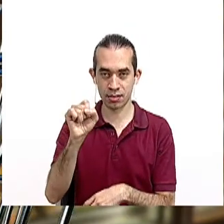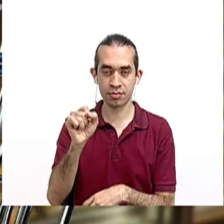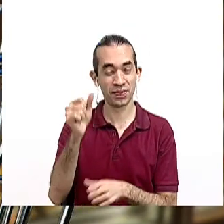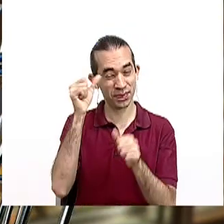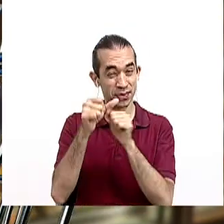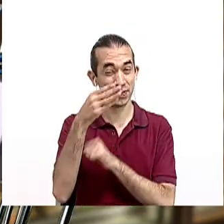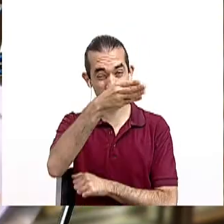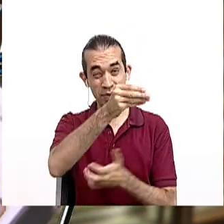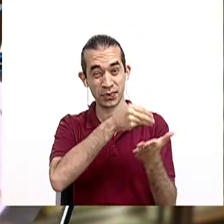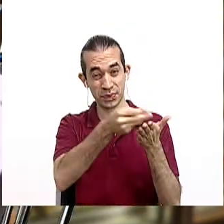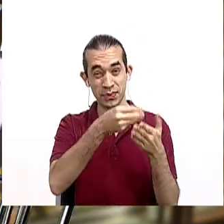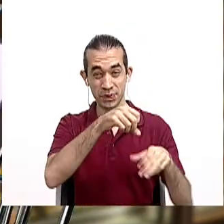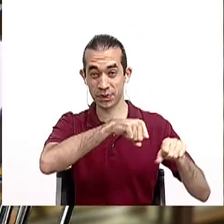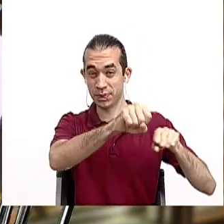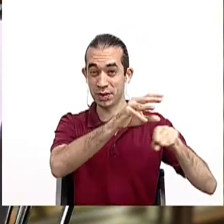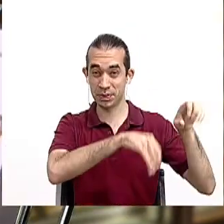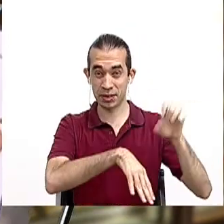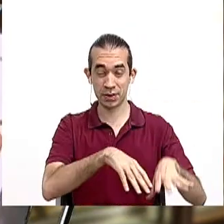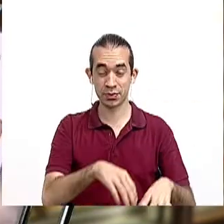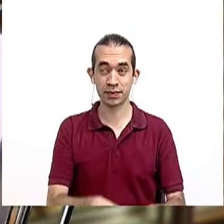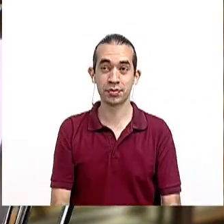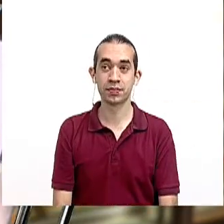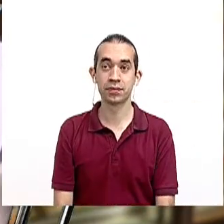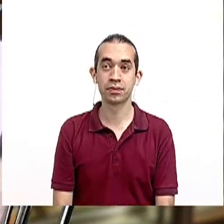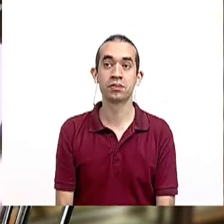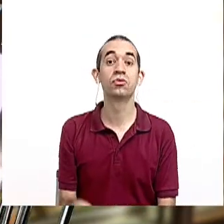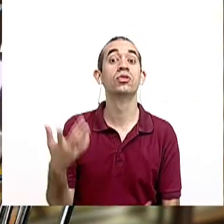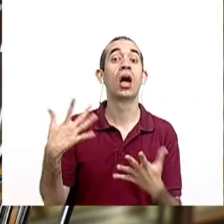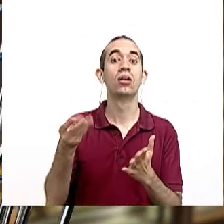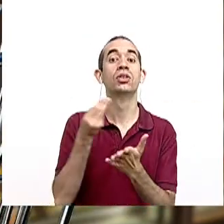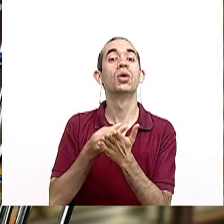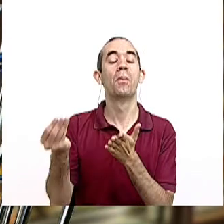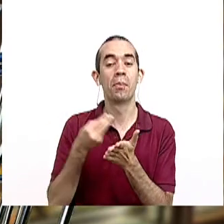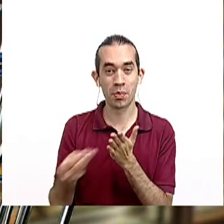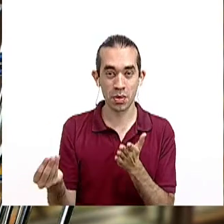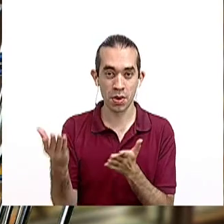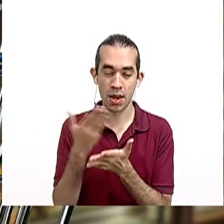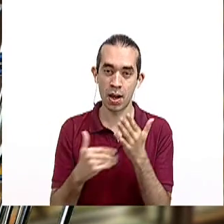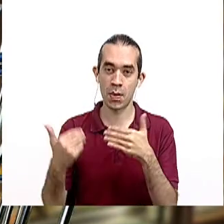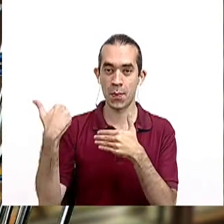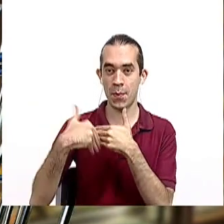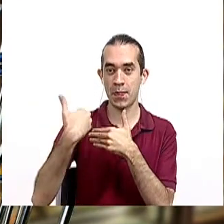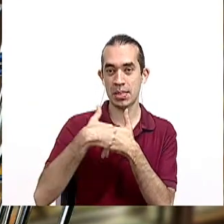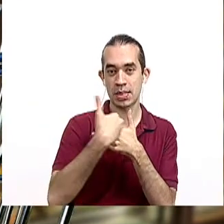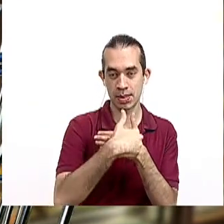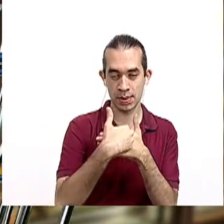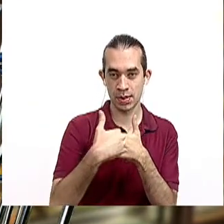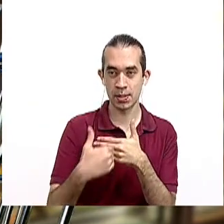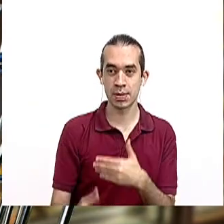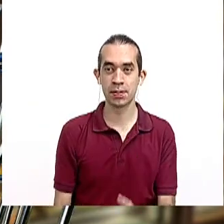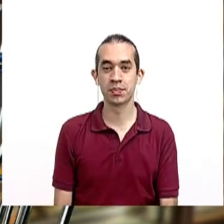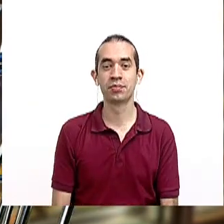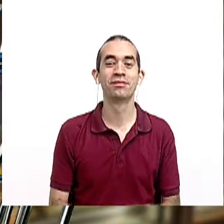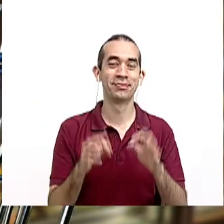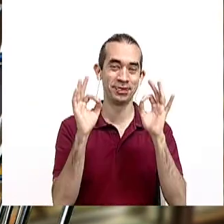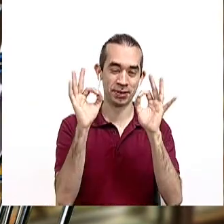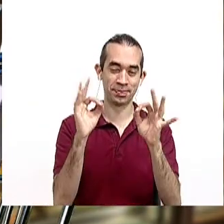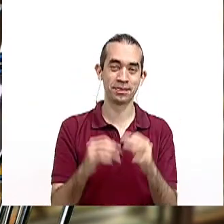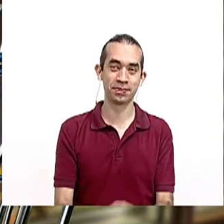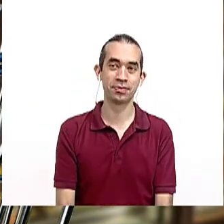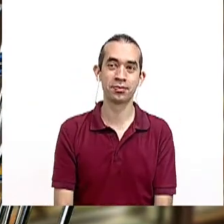the supermarket. We bought some bread. Okay, very